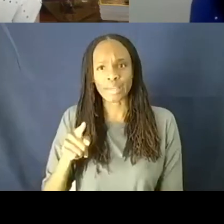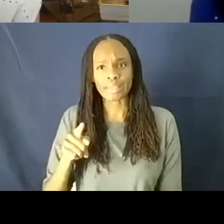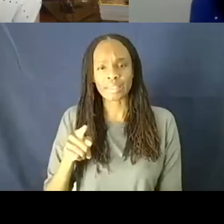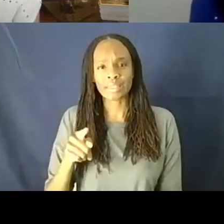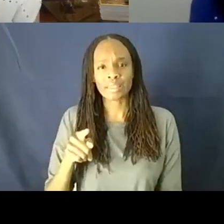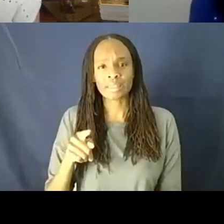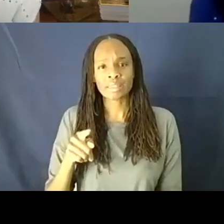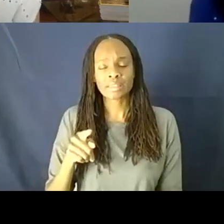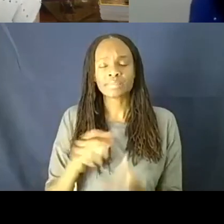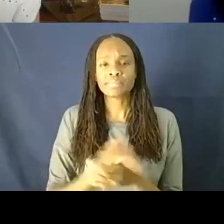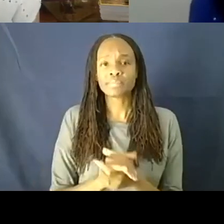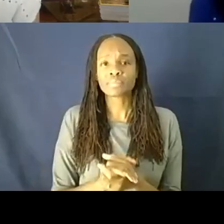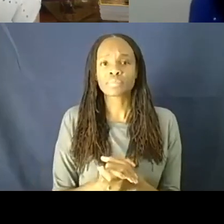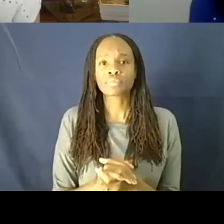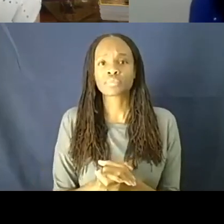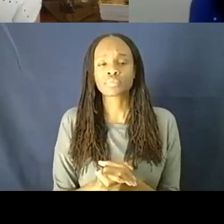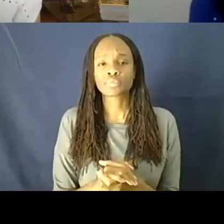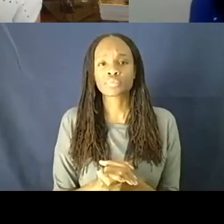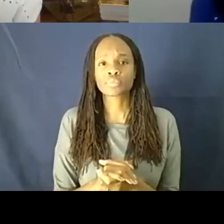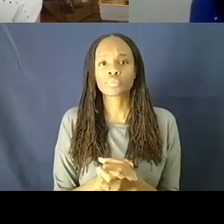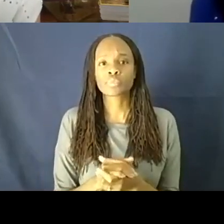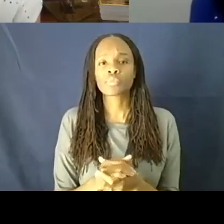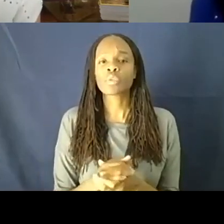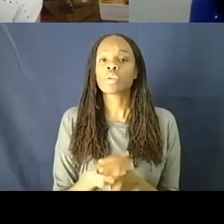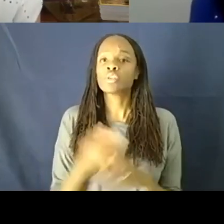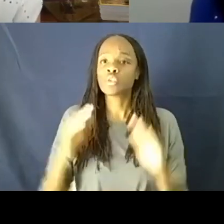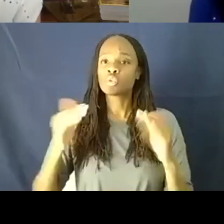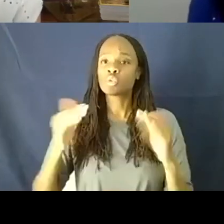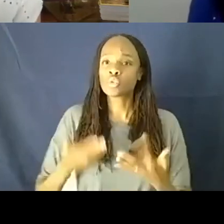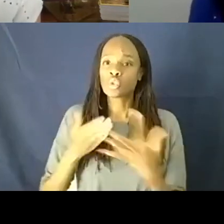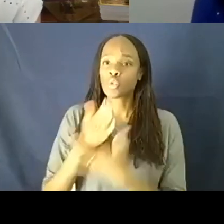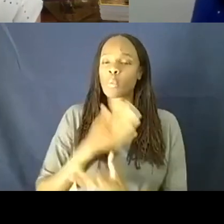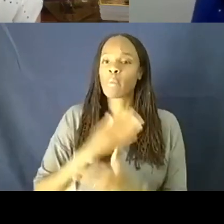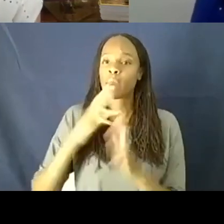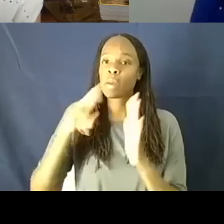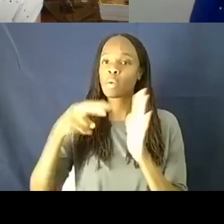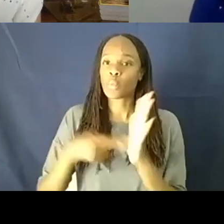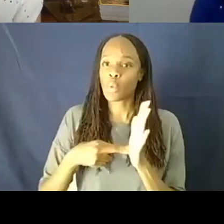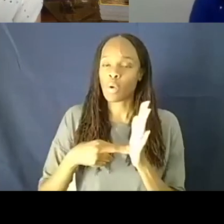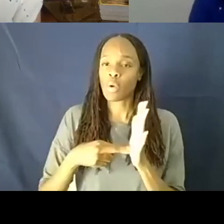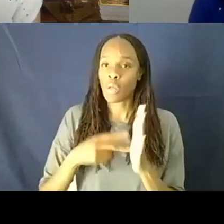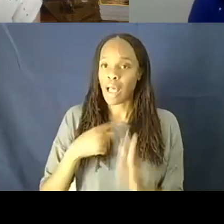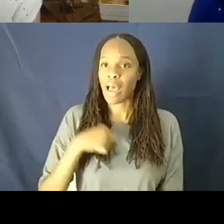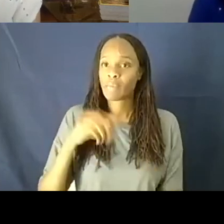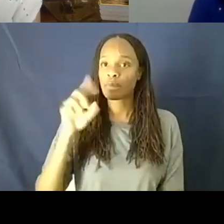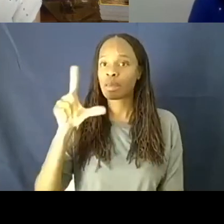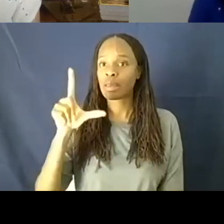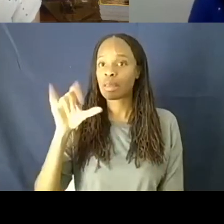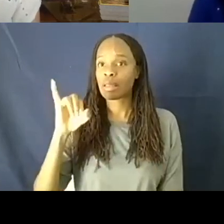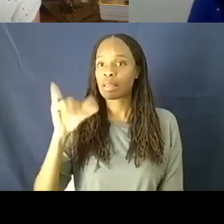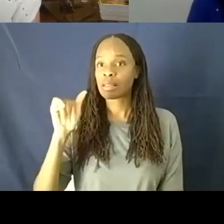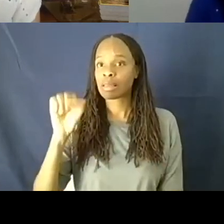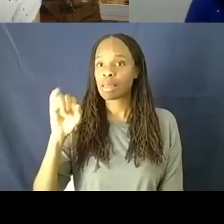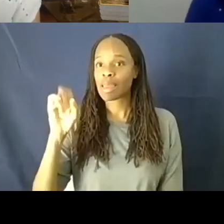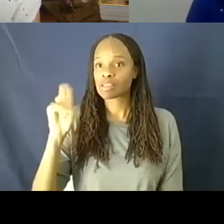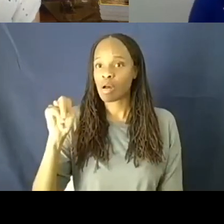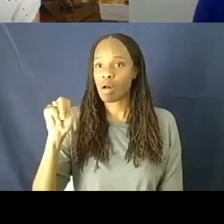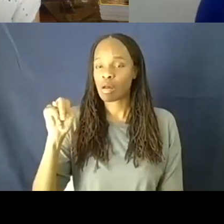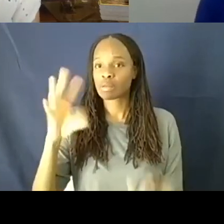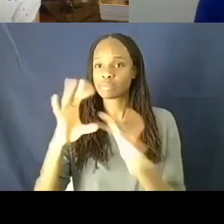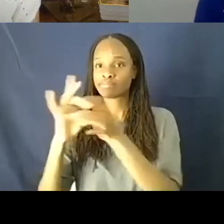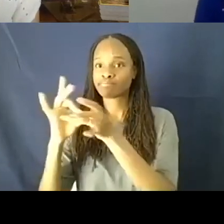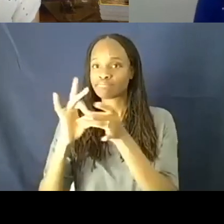you introduced me through my role for the city as liaison, and the way that I describe what I